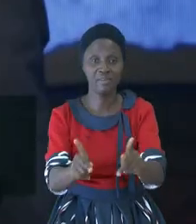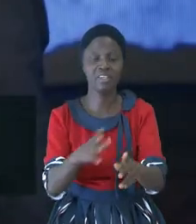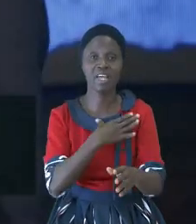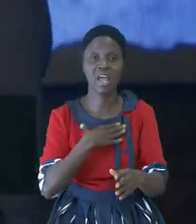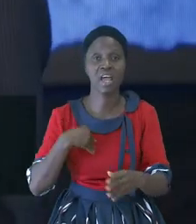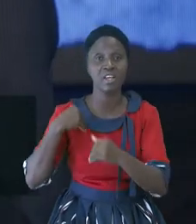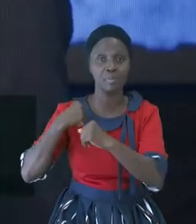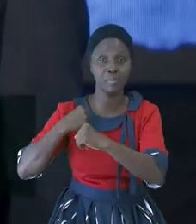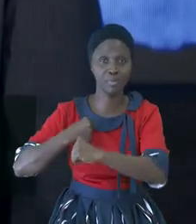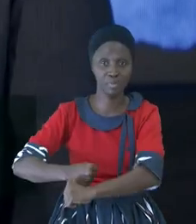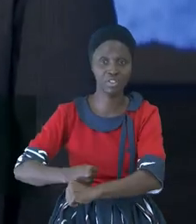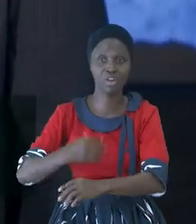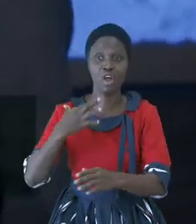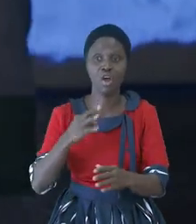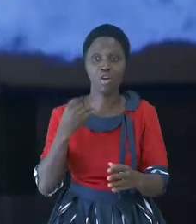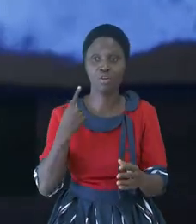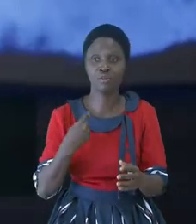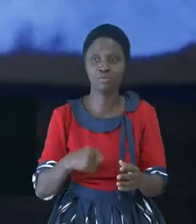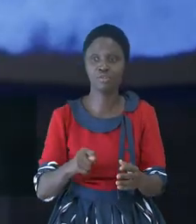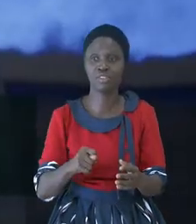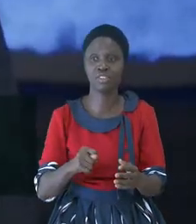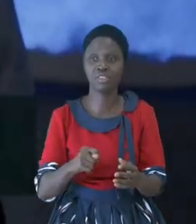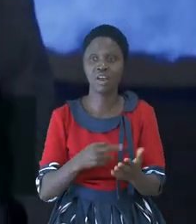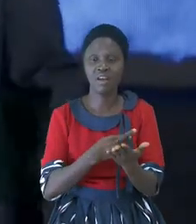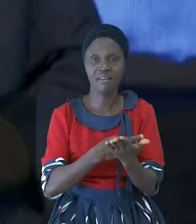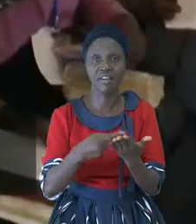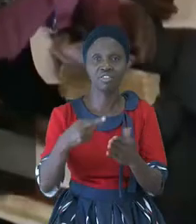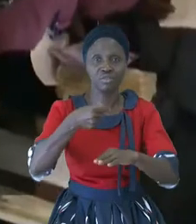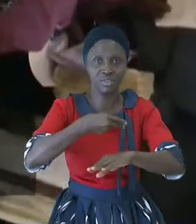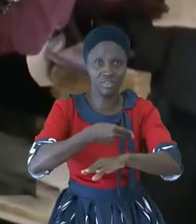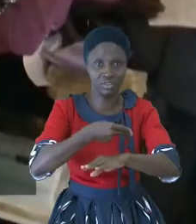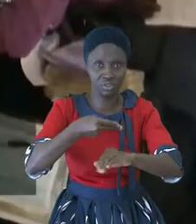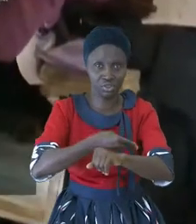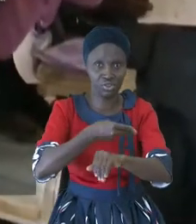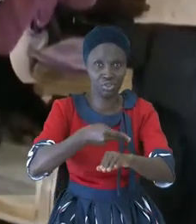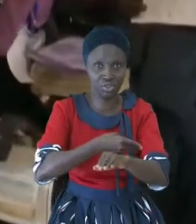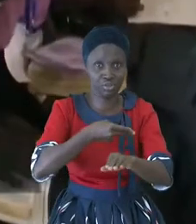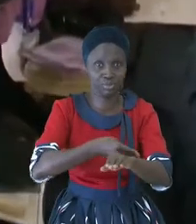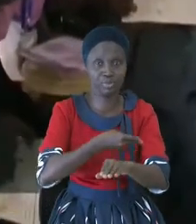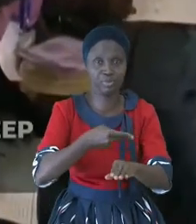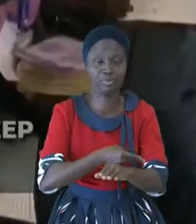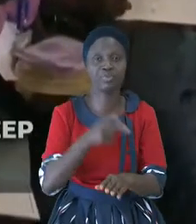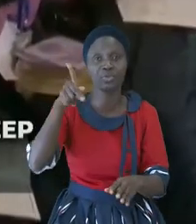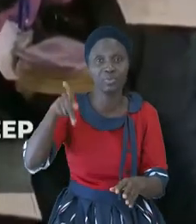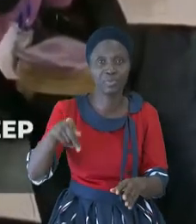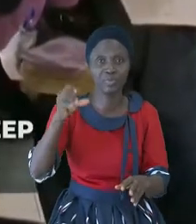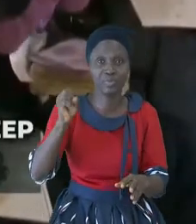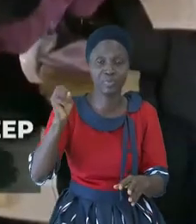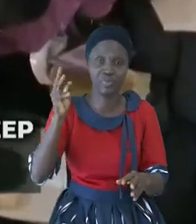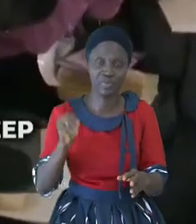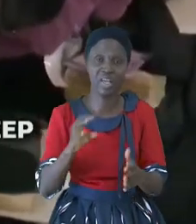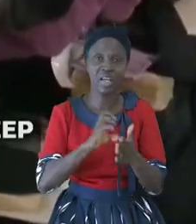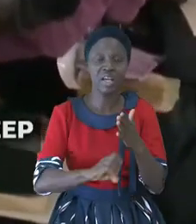the righteousness. We're coming to Psalm 23, and we're looking at verse 3.